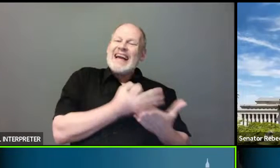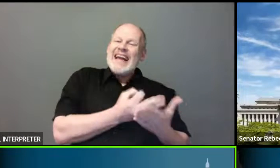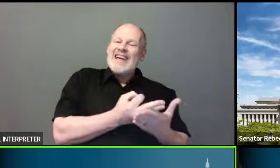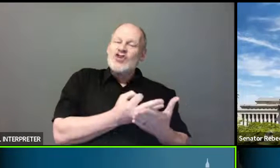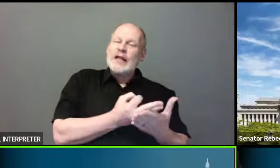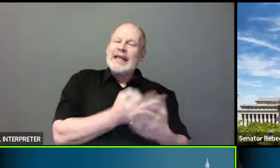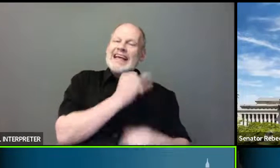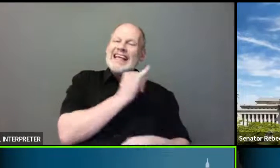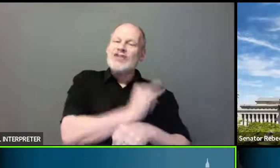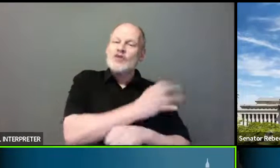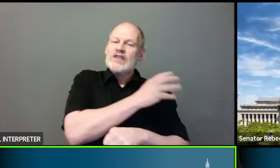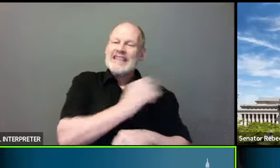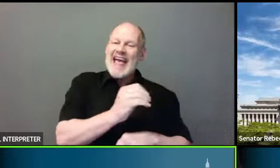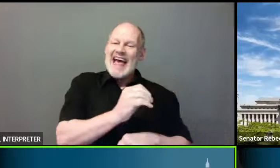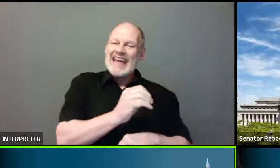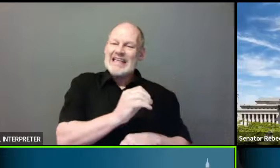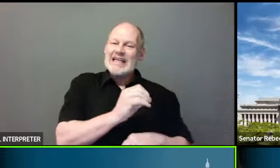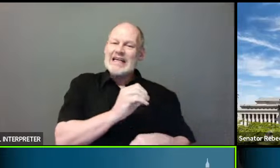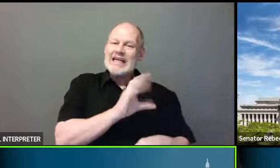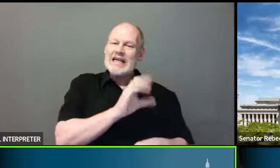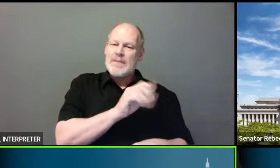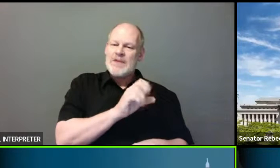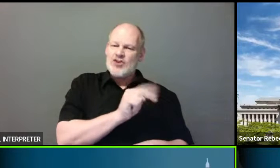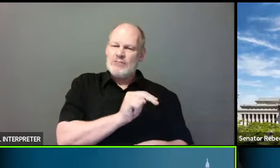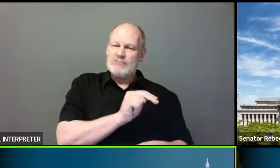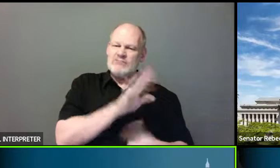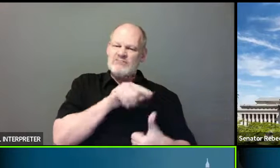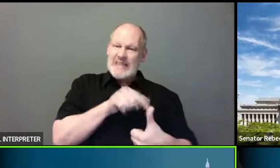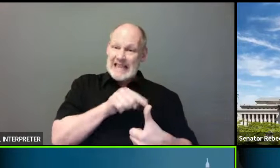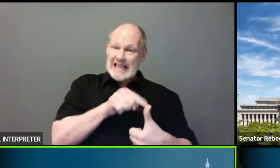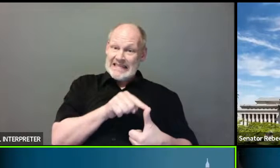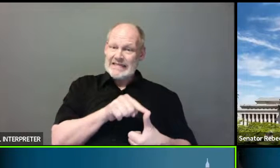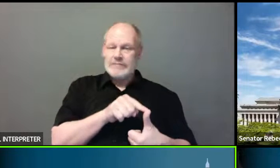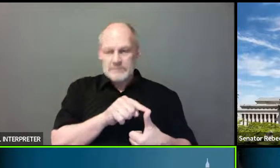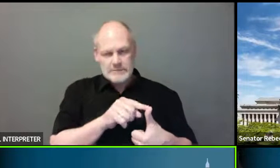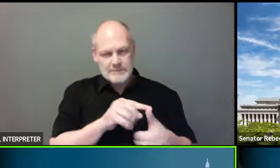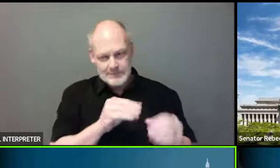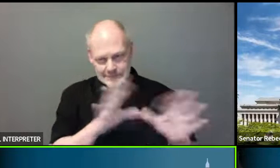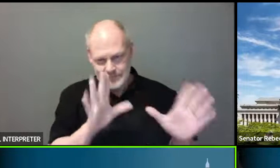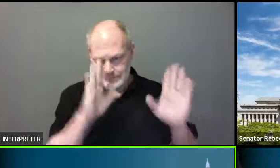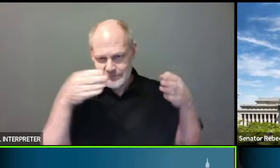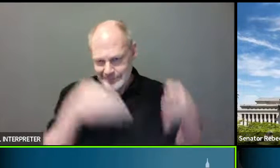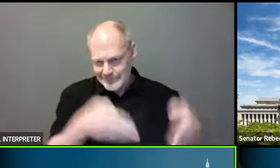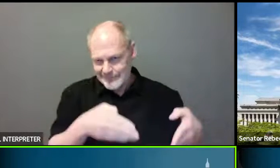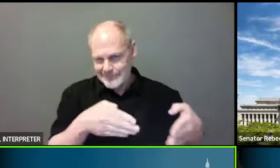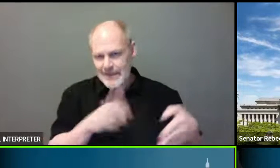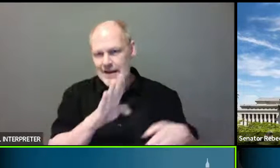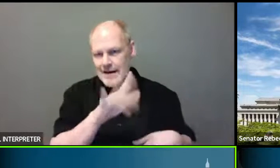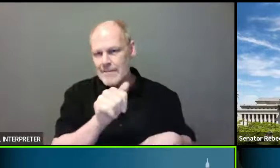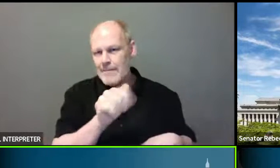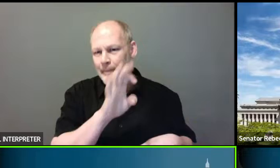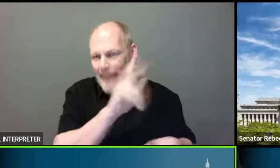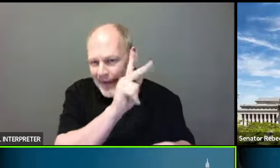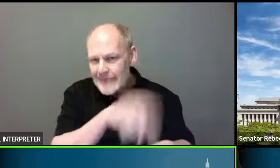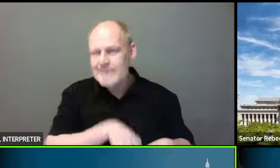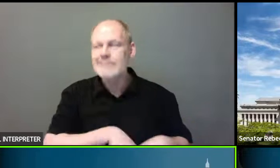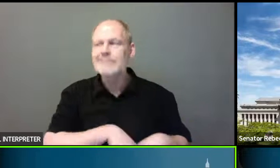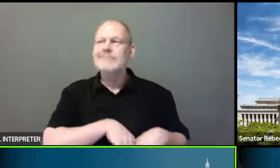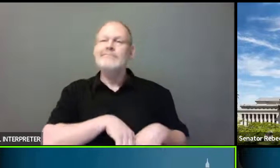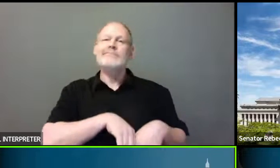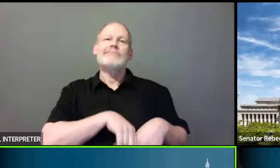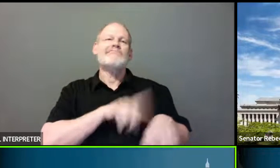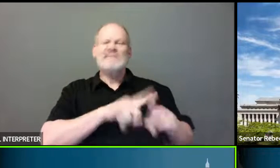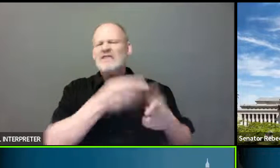Insurance Committee. So we deal in that committee with, of course, banking and other types of